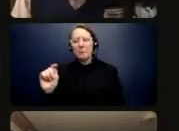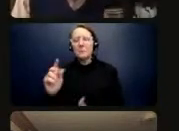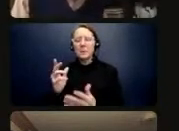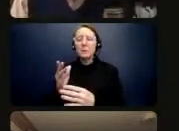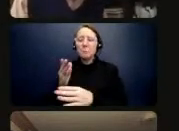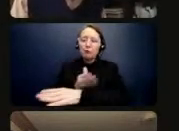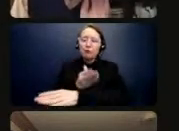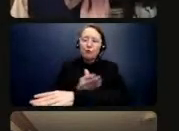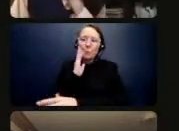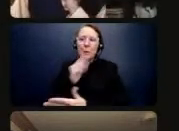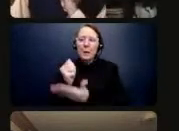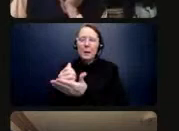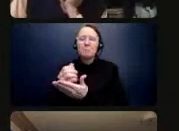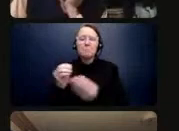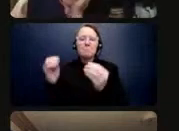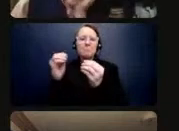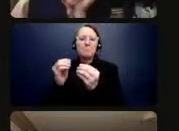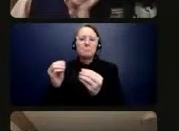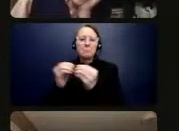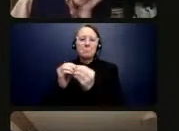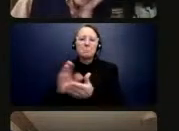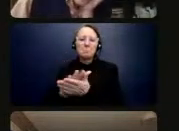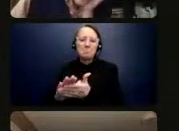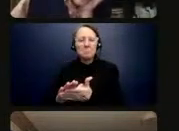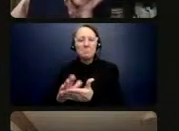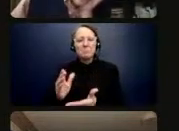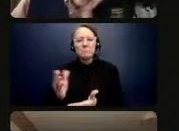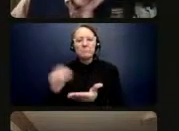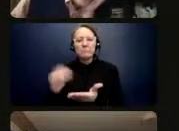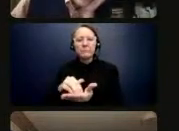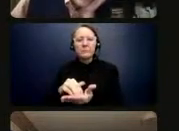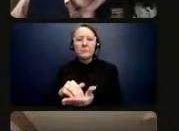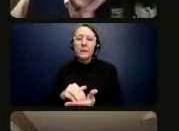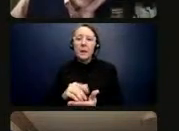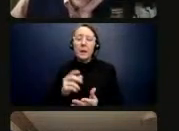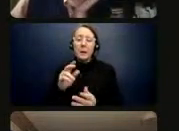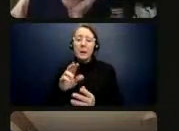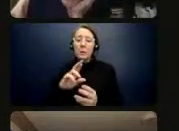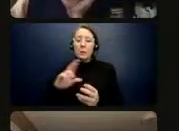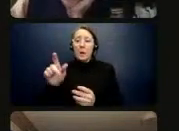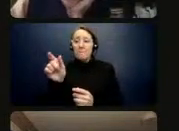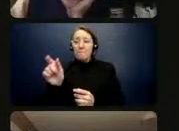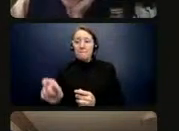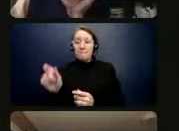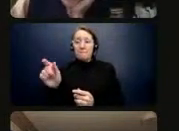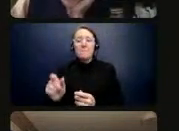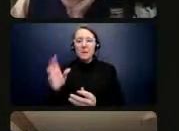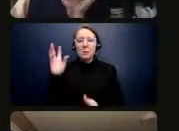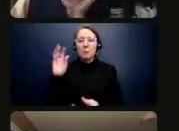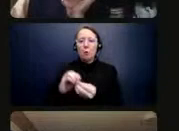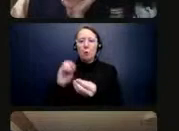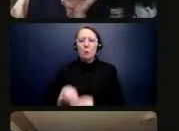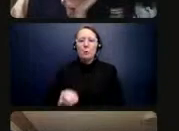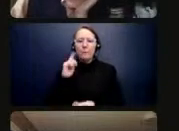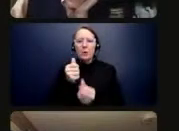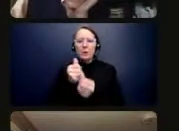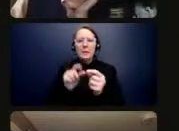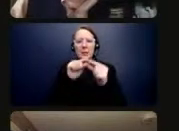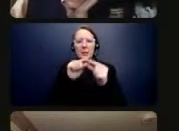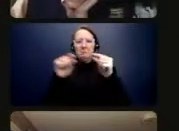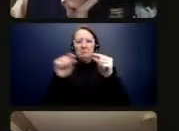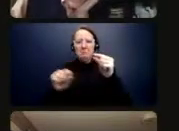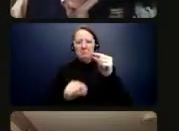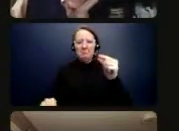already saw this summary, but just really briefly, you can see the totals here on the right of the funding available and the totals